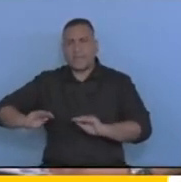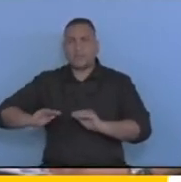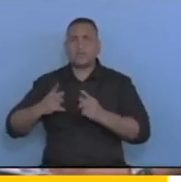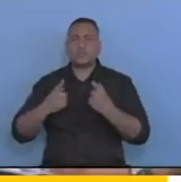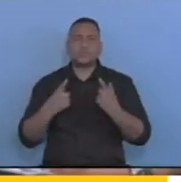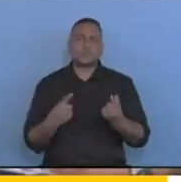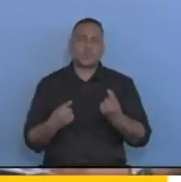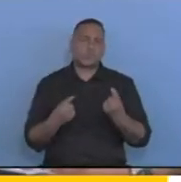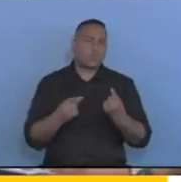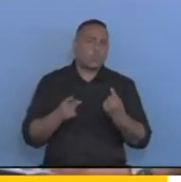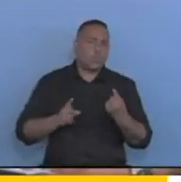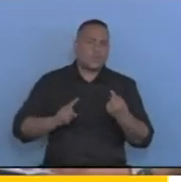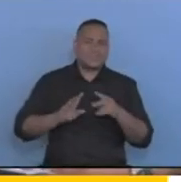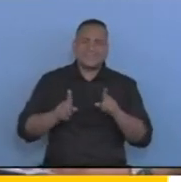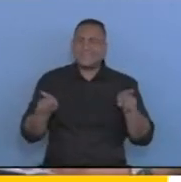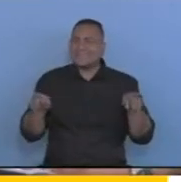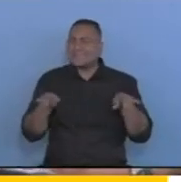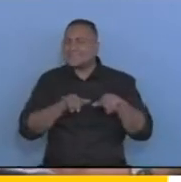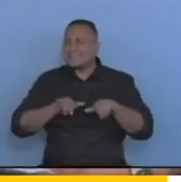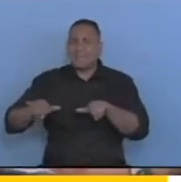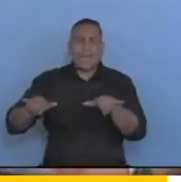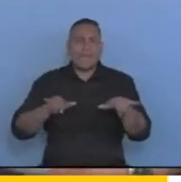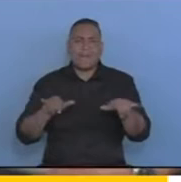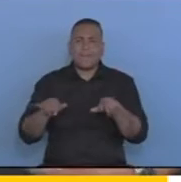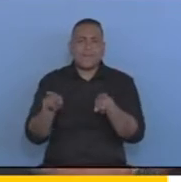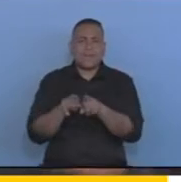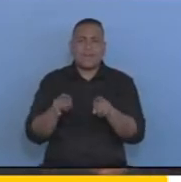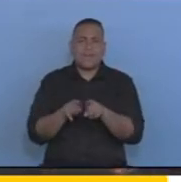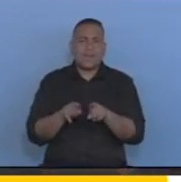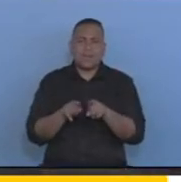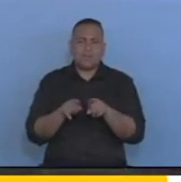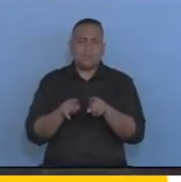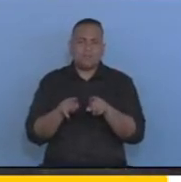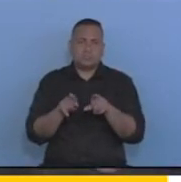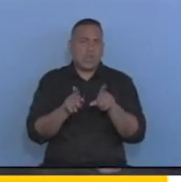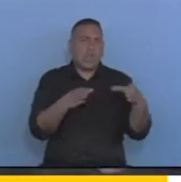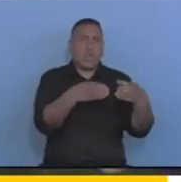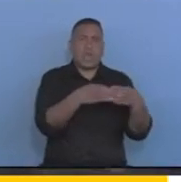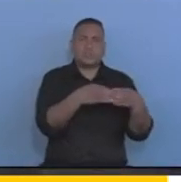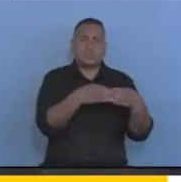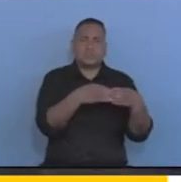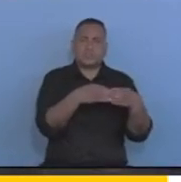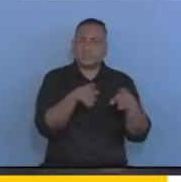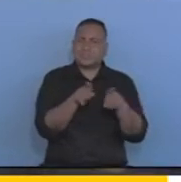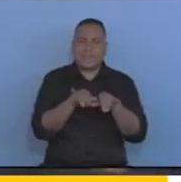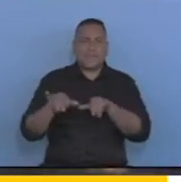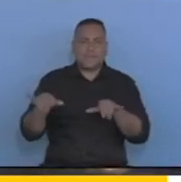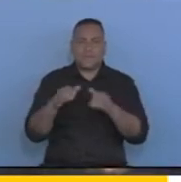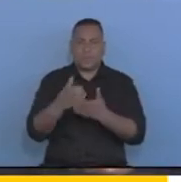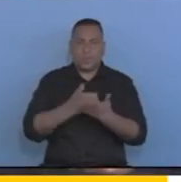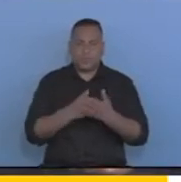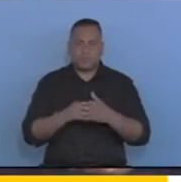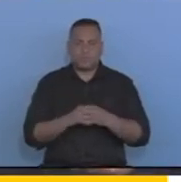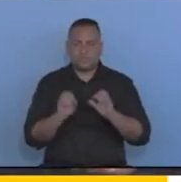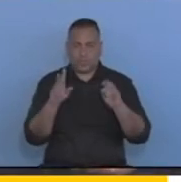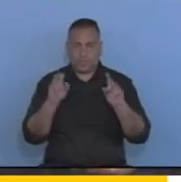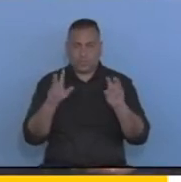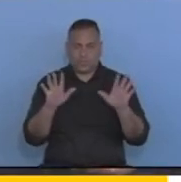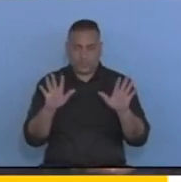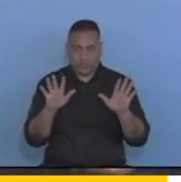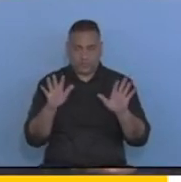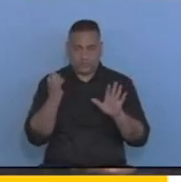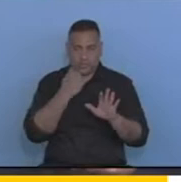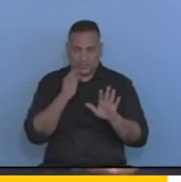the same thing as in the phases. So let me just, sorry, just to cut you. It is just basically the N1